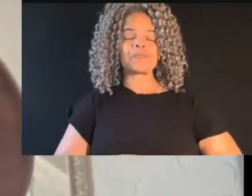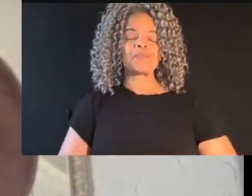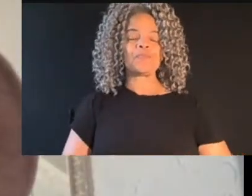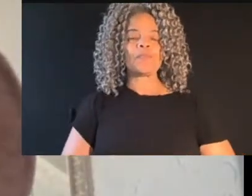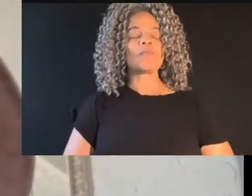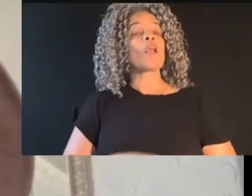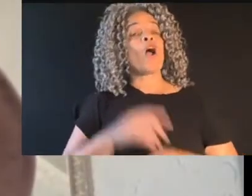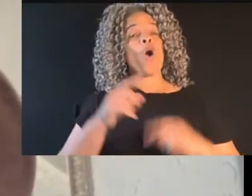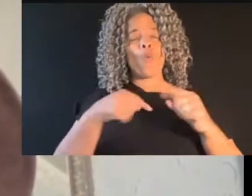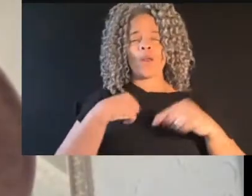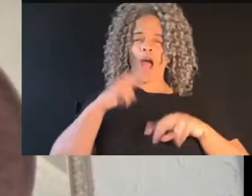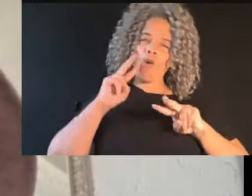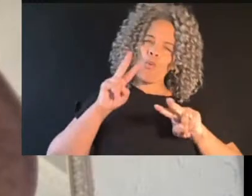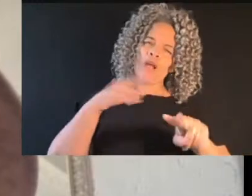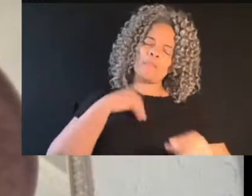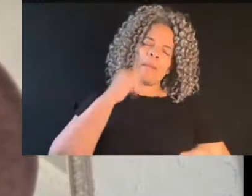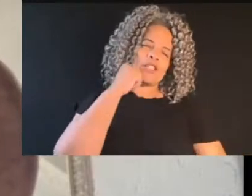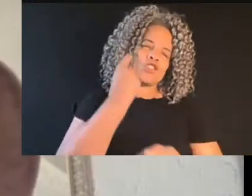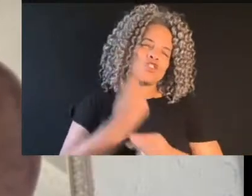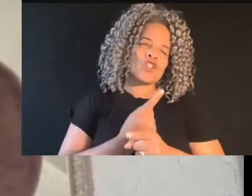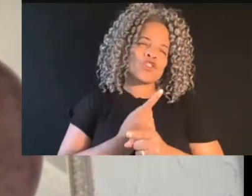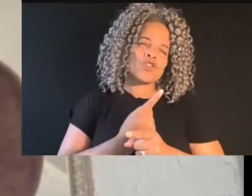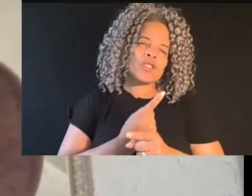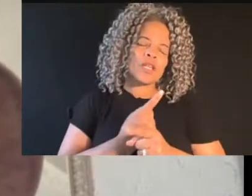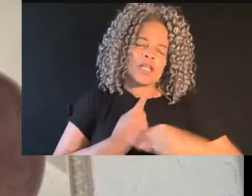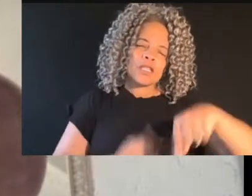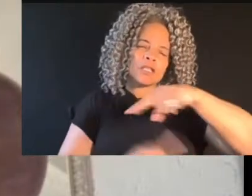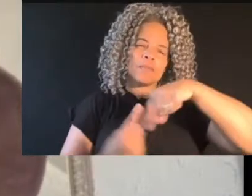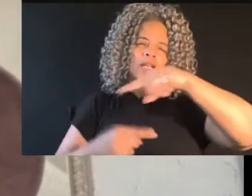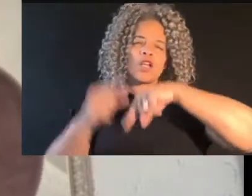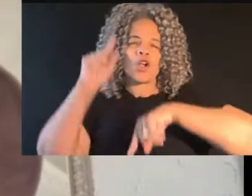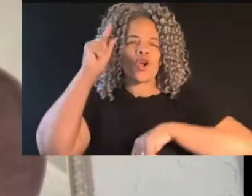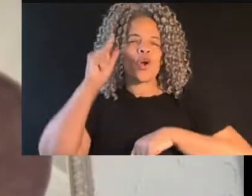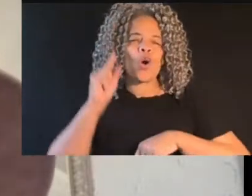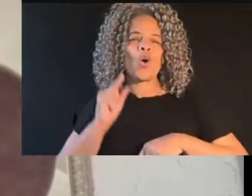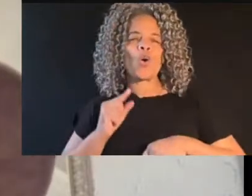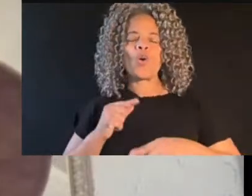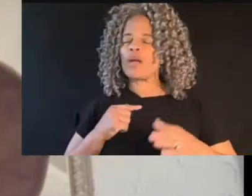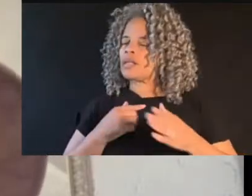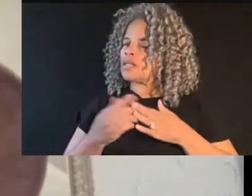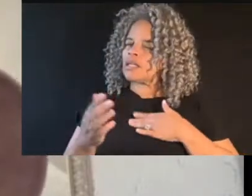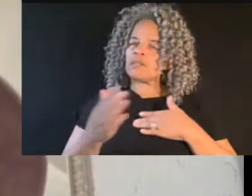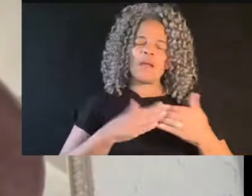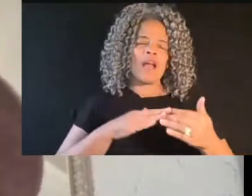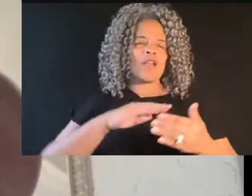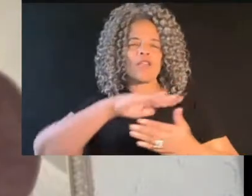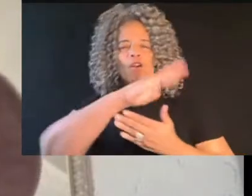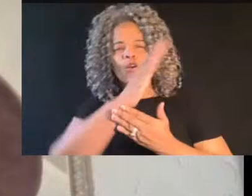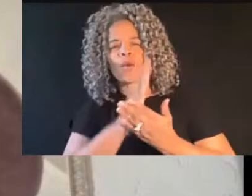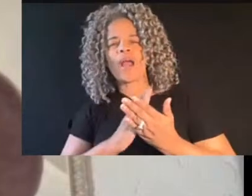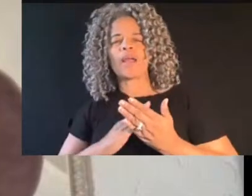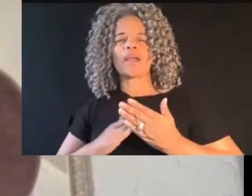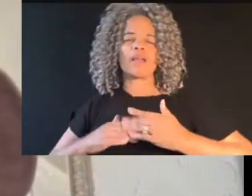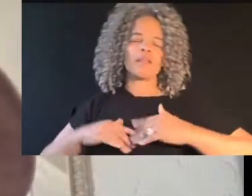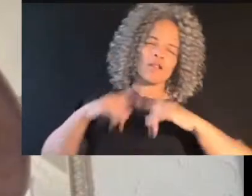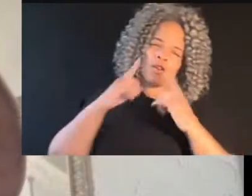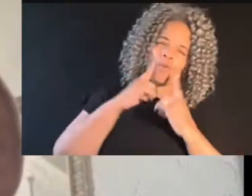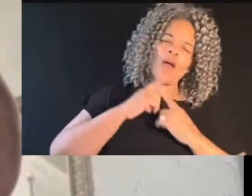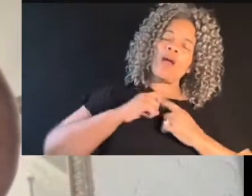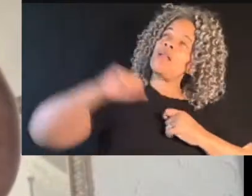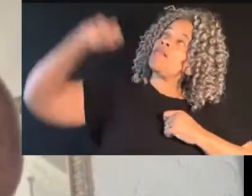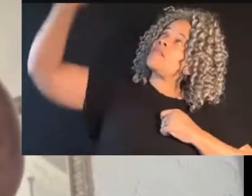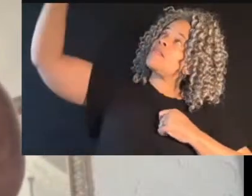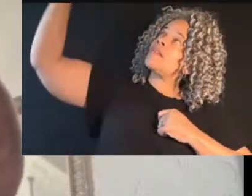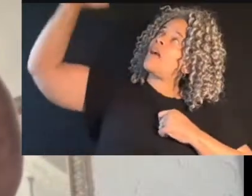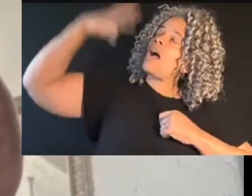When I watch my sisters spinning gold, despite the cracking and crying of the sky, I